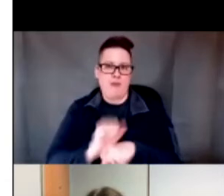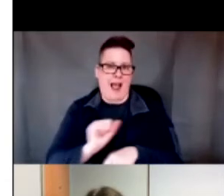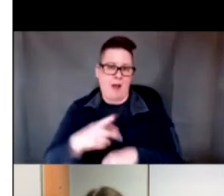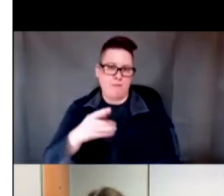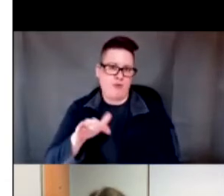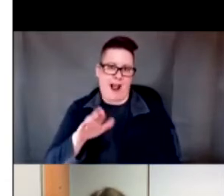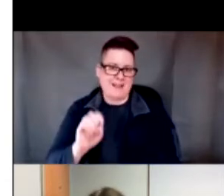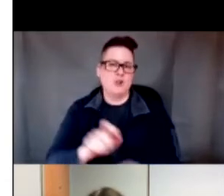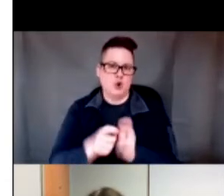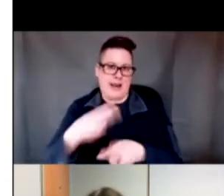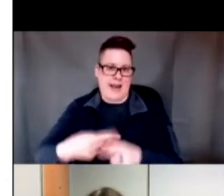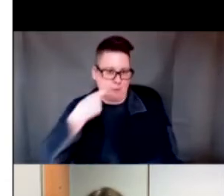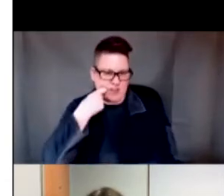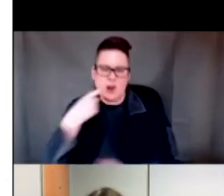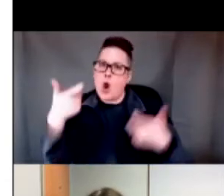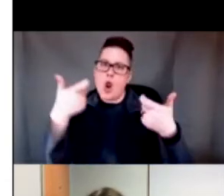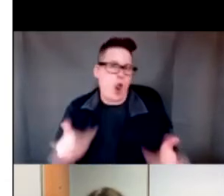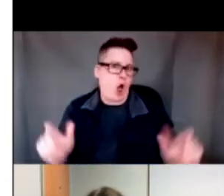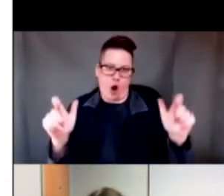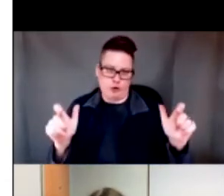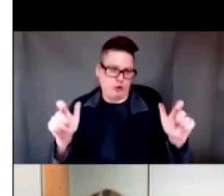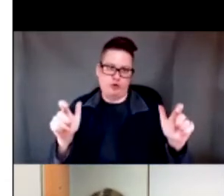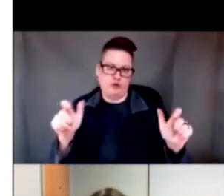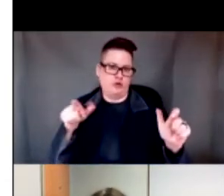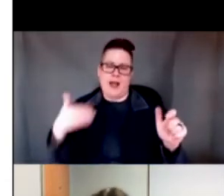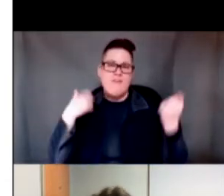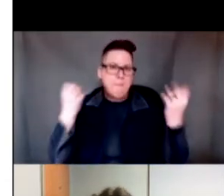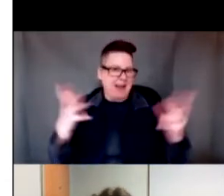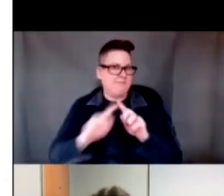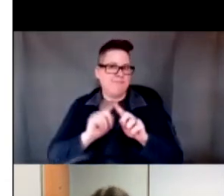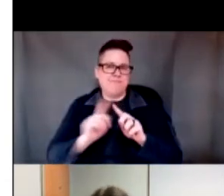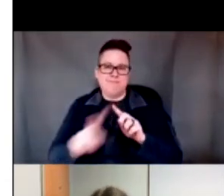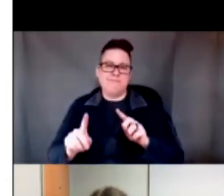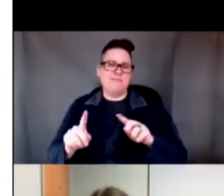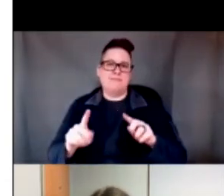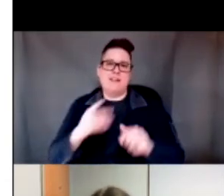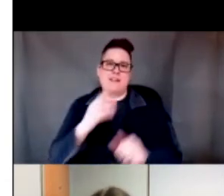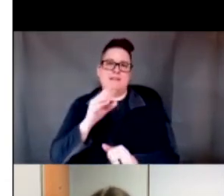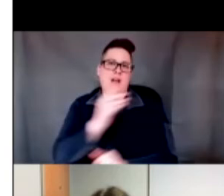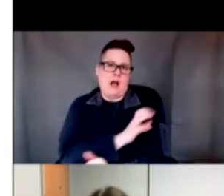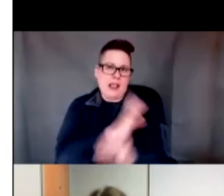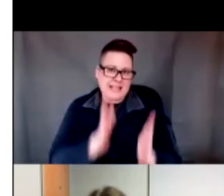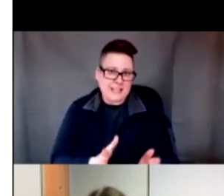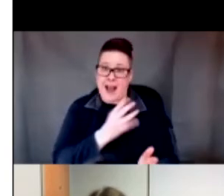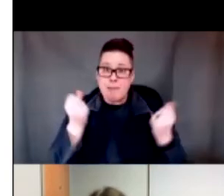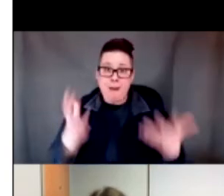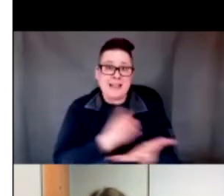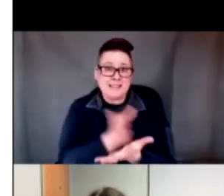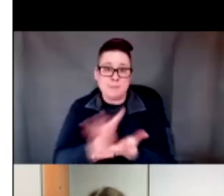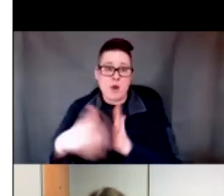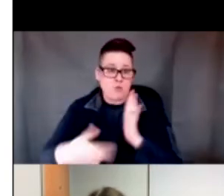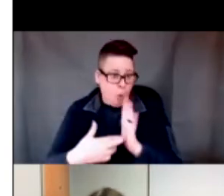practice, which has a variety of different practitioners, including multidisciplinary roles. So you can see we